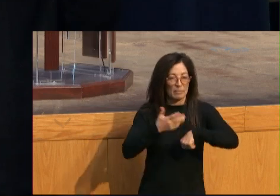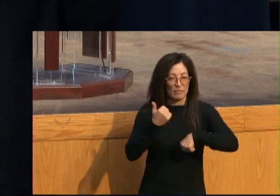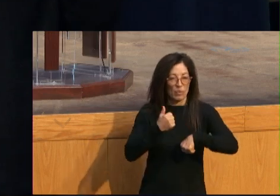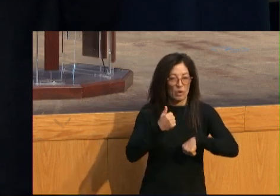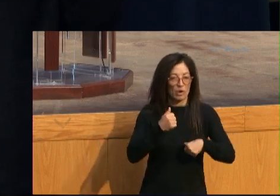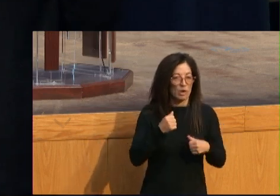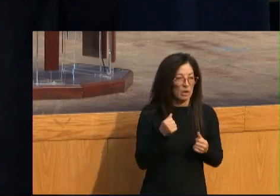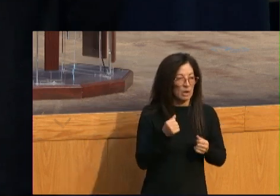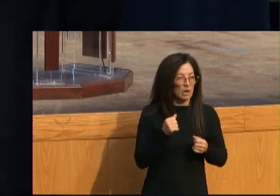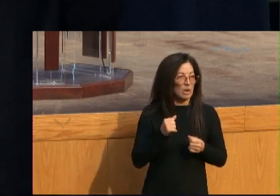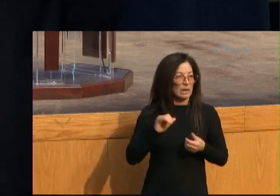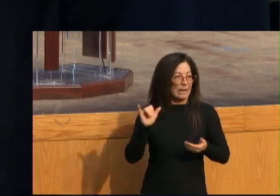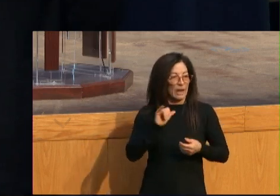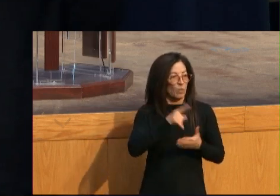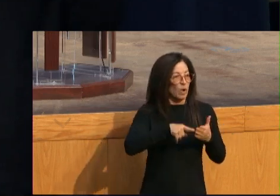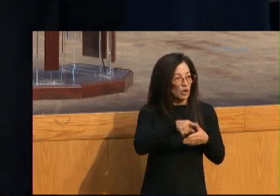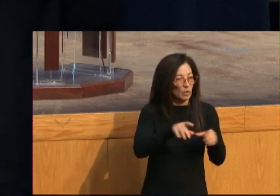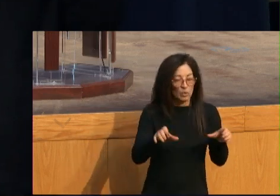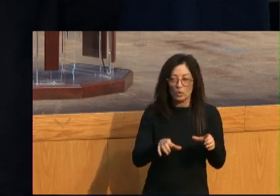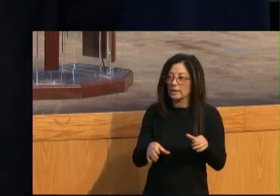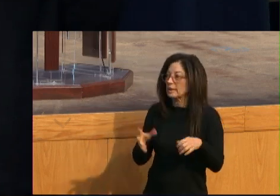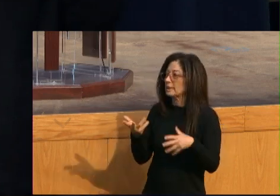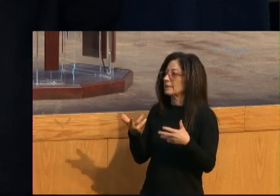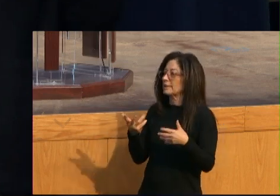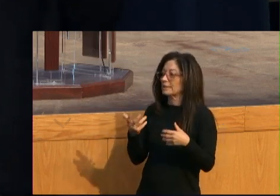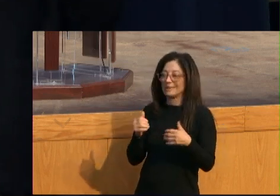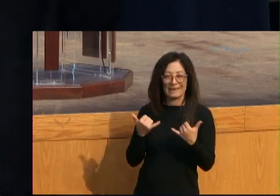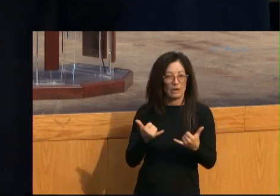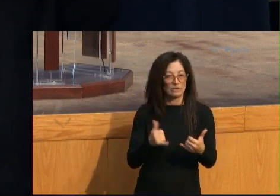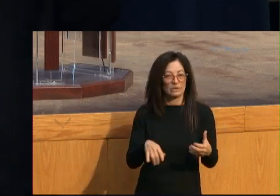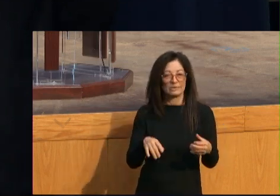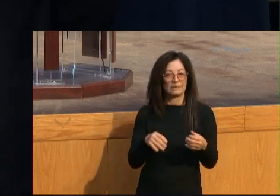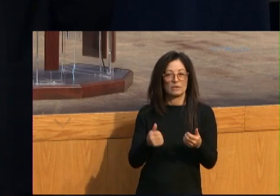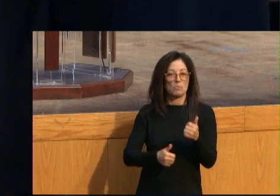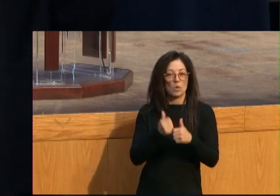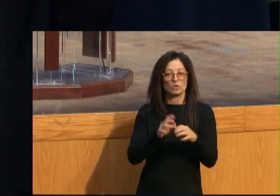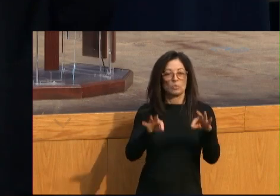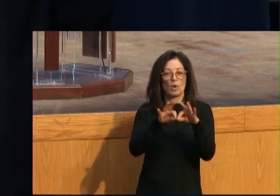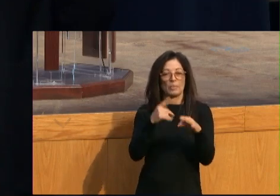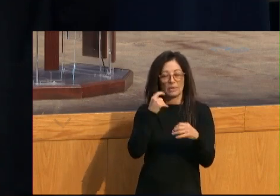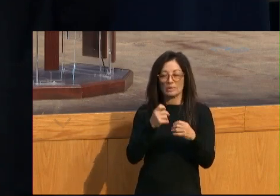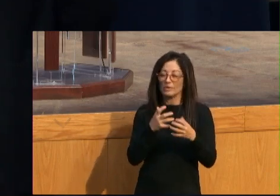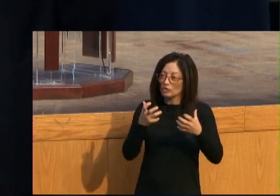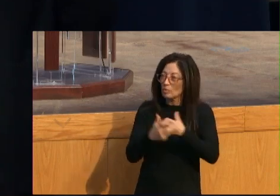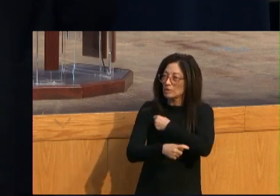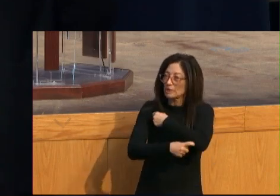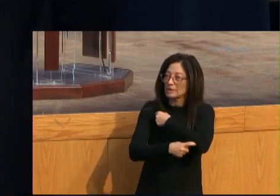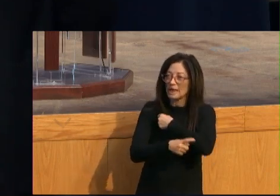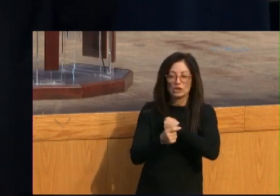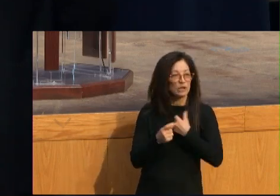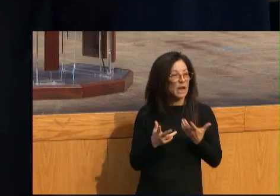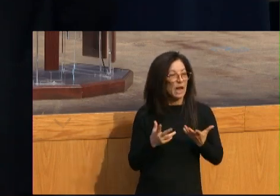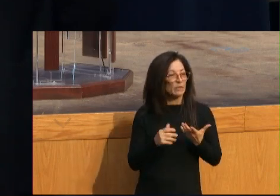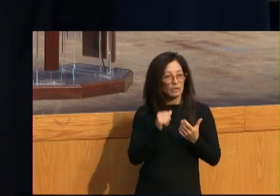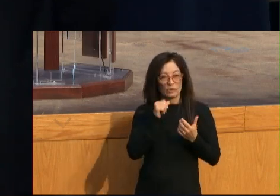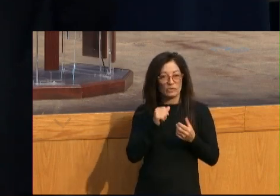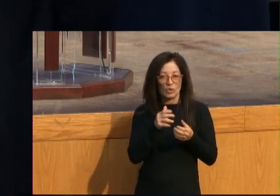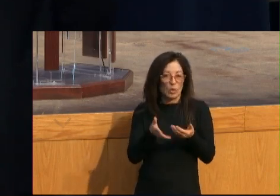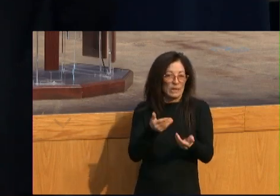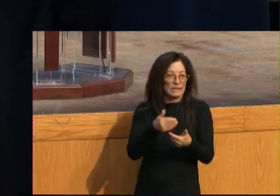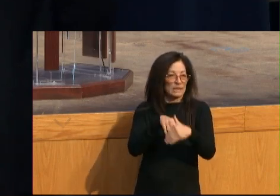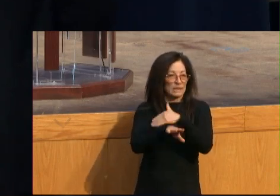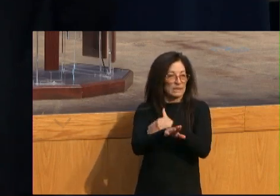doing, this is the most important it's ever been because there is so much temptation and the barrier is so low to generate